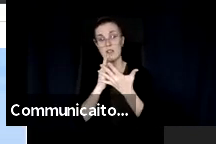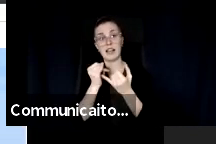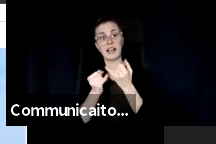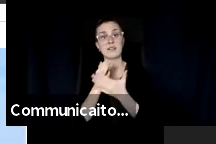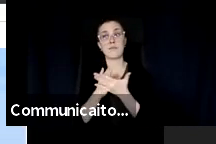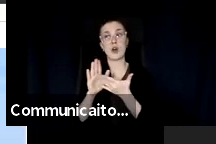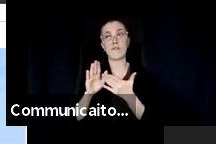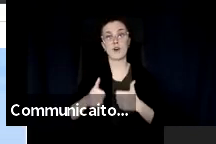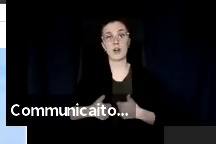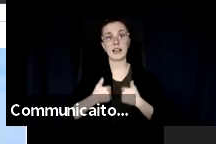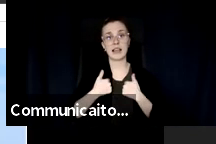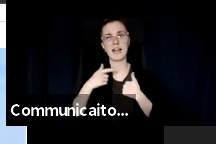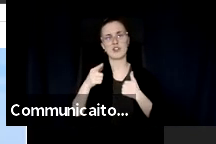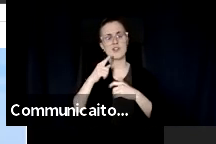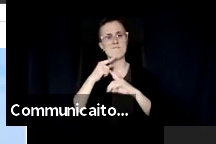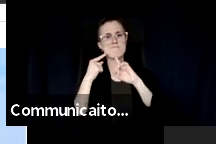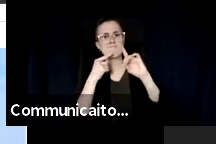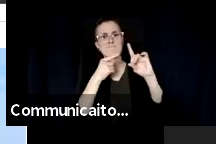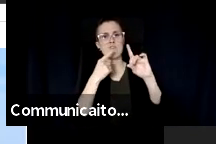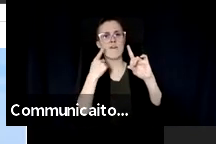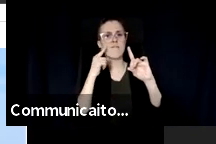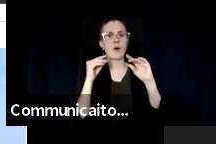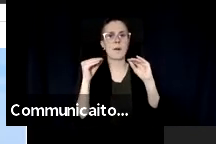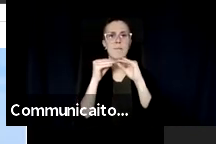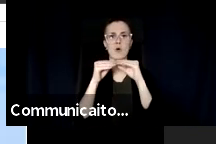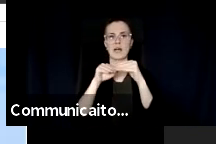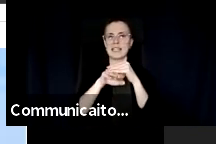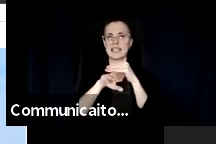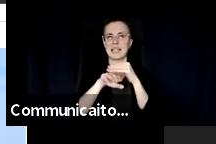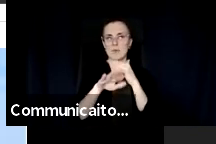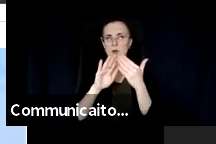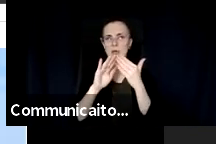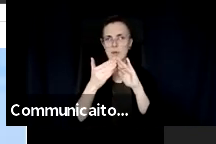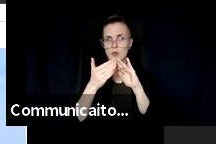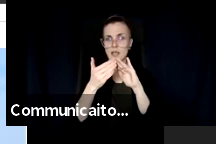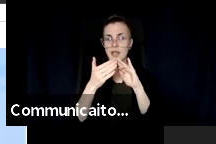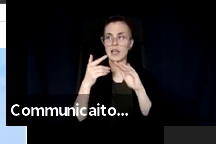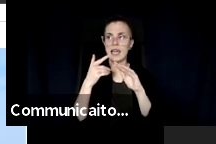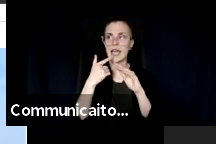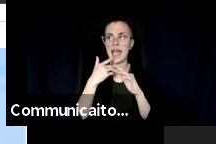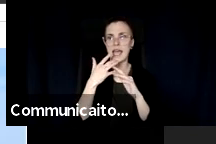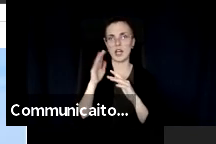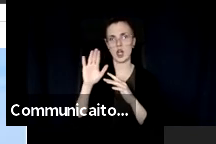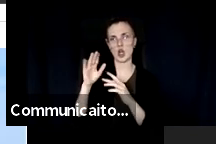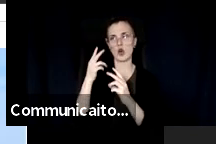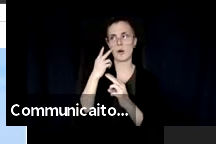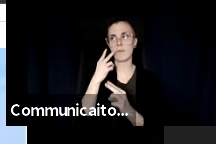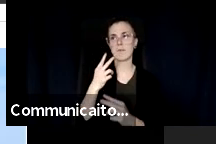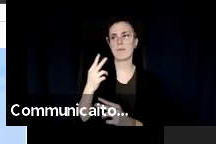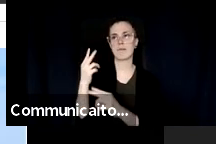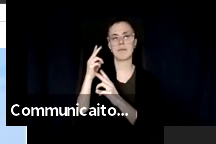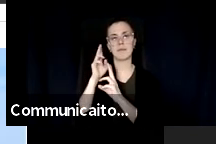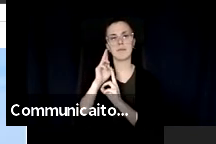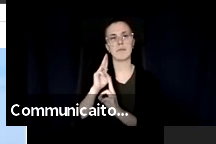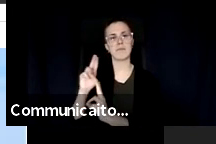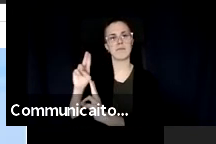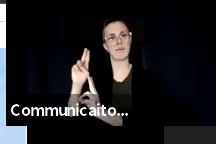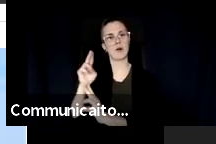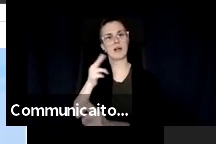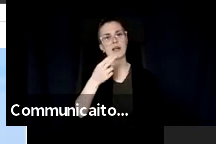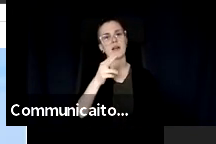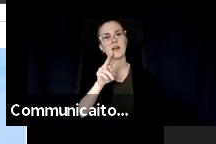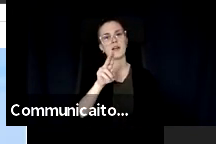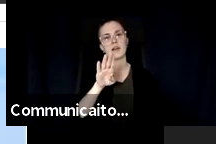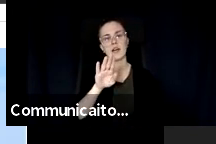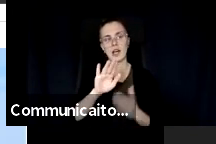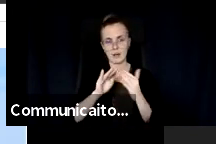community. It is in her honor that in her memory, that Hub City Access endeavors to make our